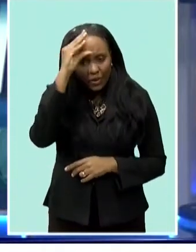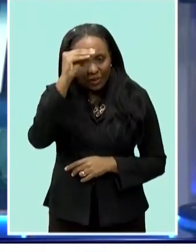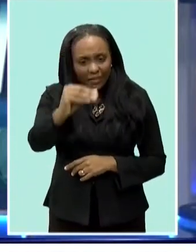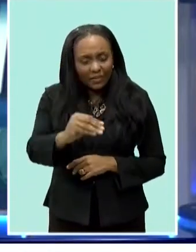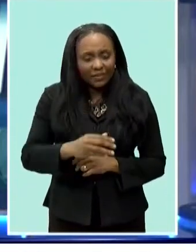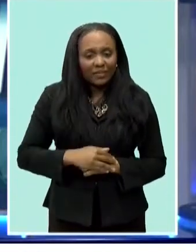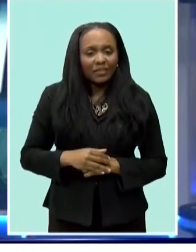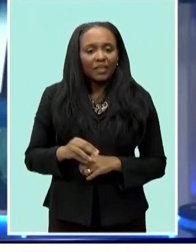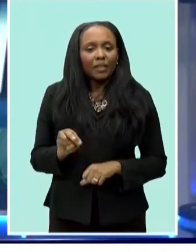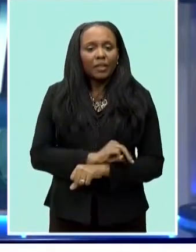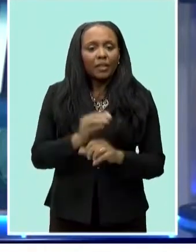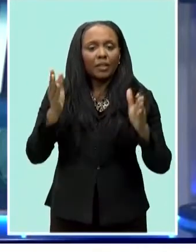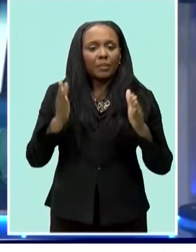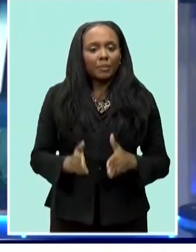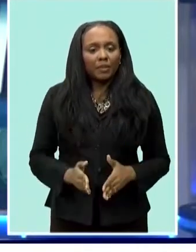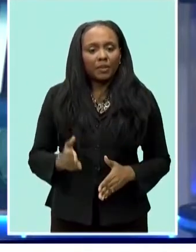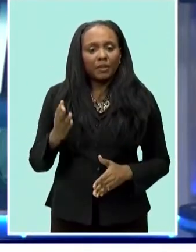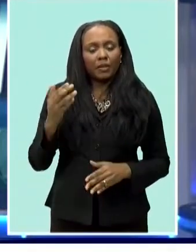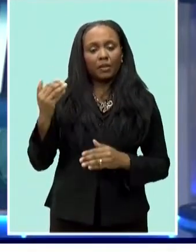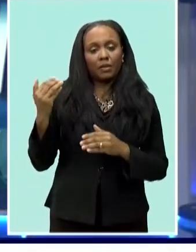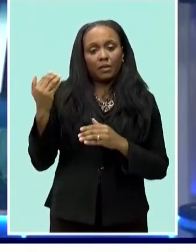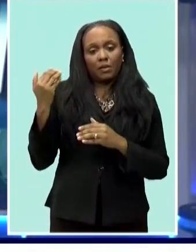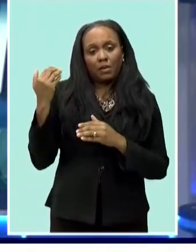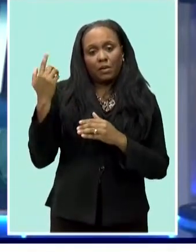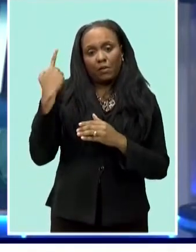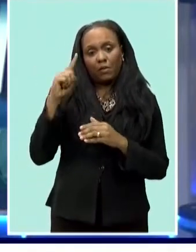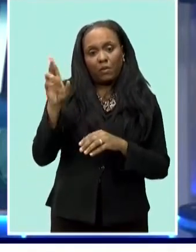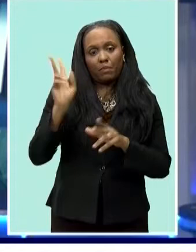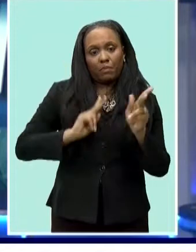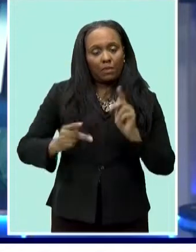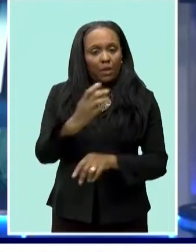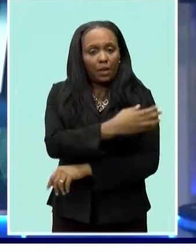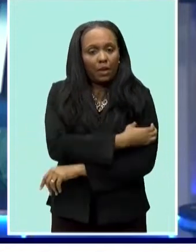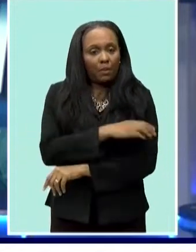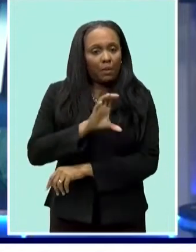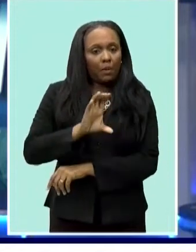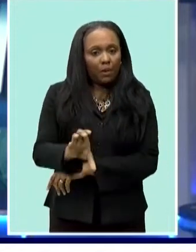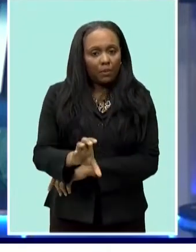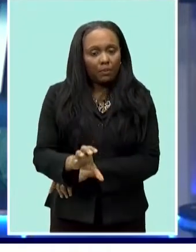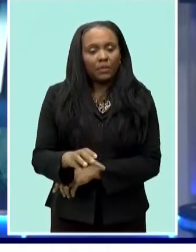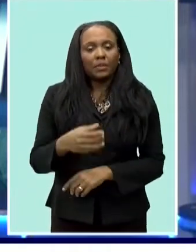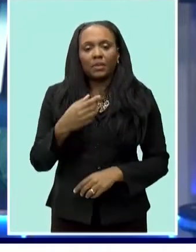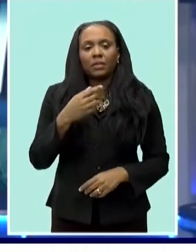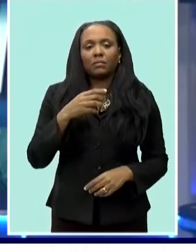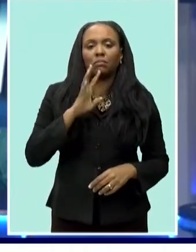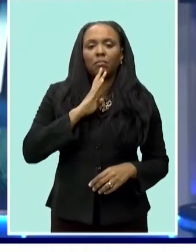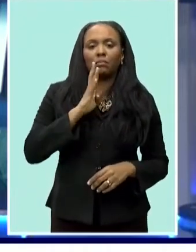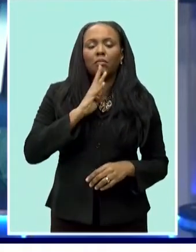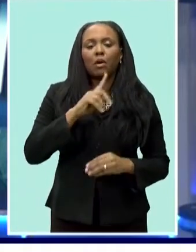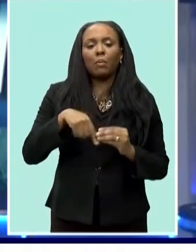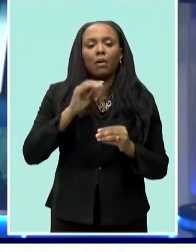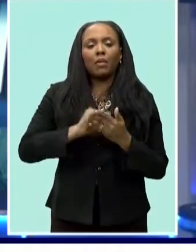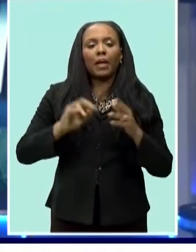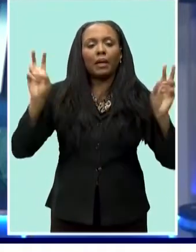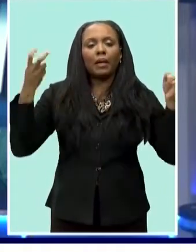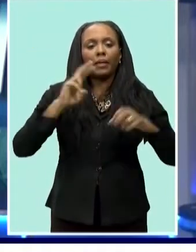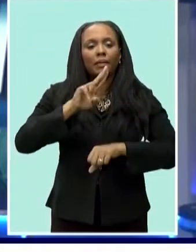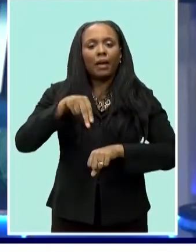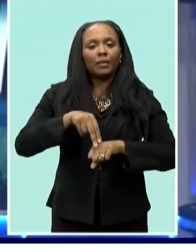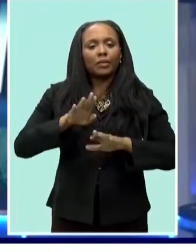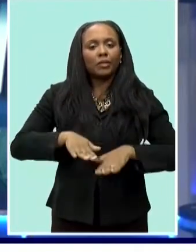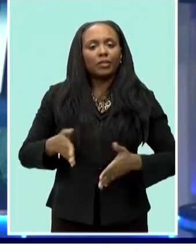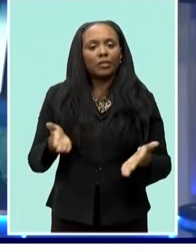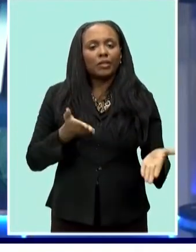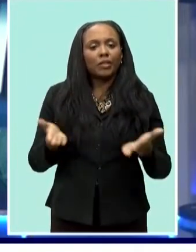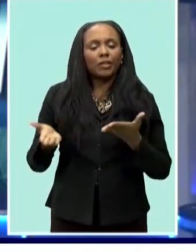comes from Minister of People Empowerment and Elder Affairs, Cynthia Ford, during a National Children's Service for Child Month. More